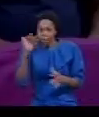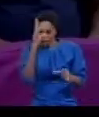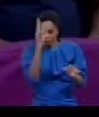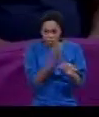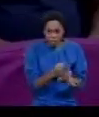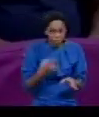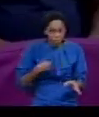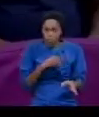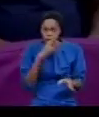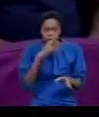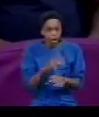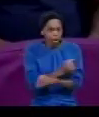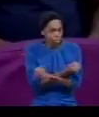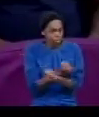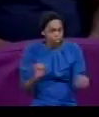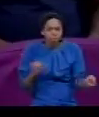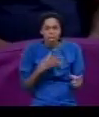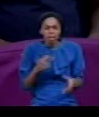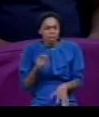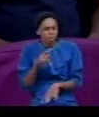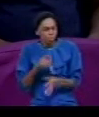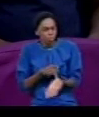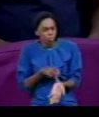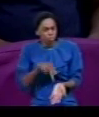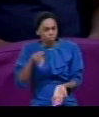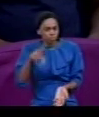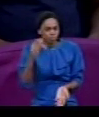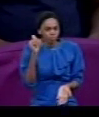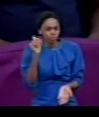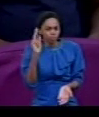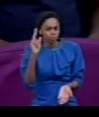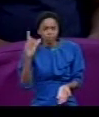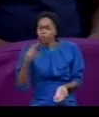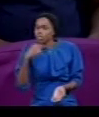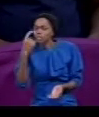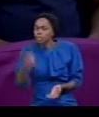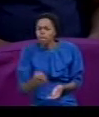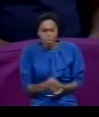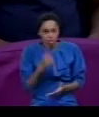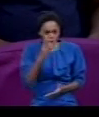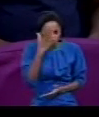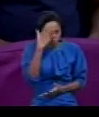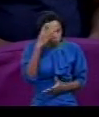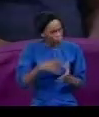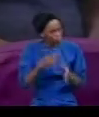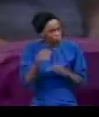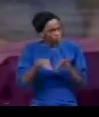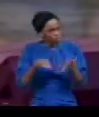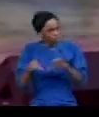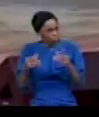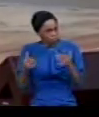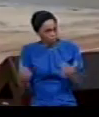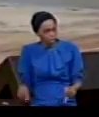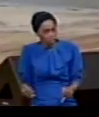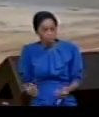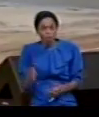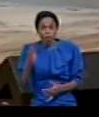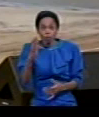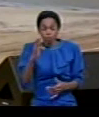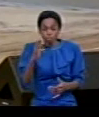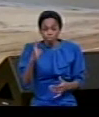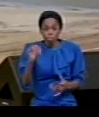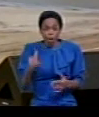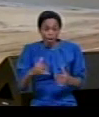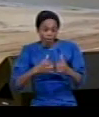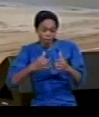the apostle said, Peter, you know what you're doing now? By withdrawing from eating with those Gentiles,